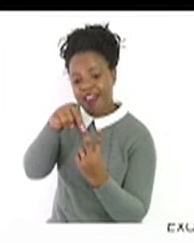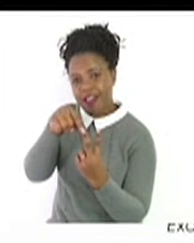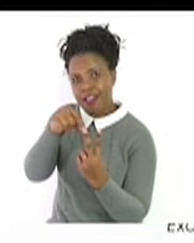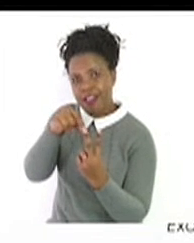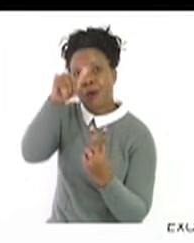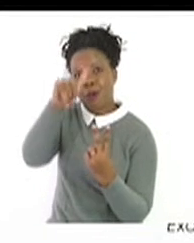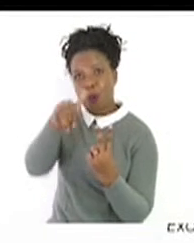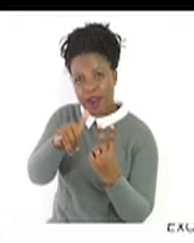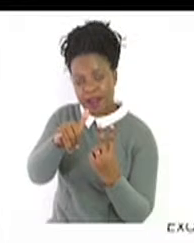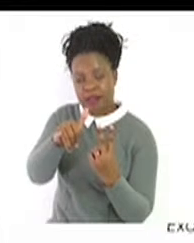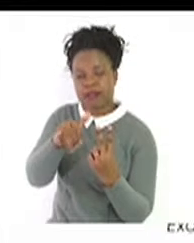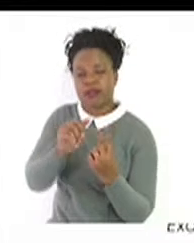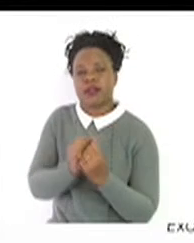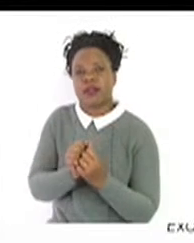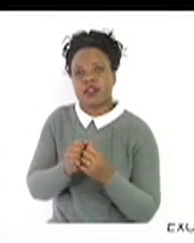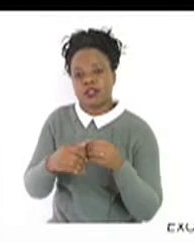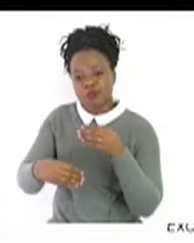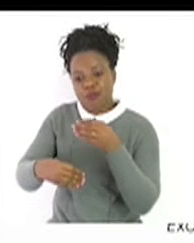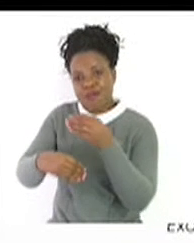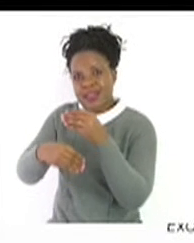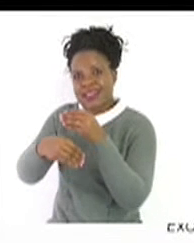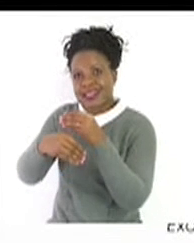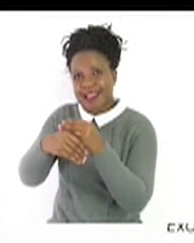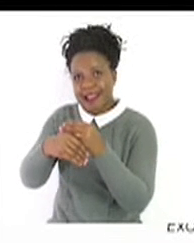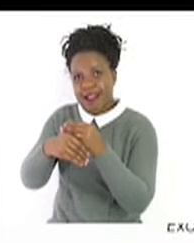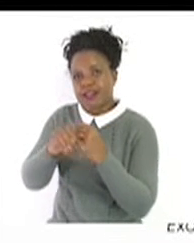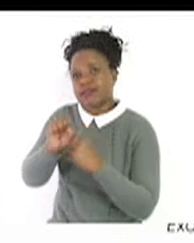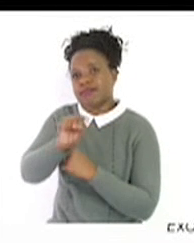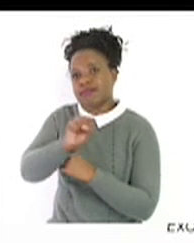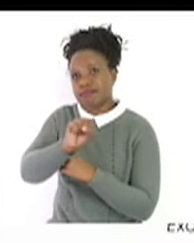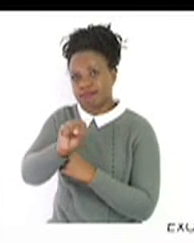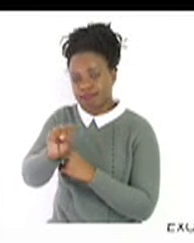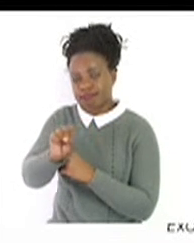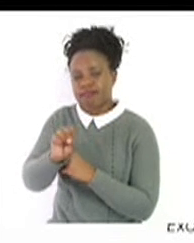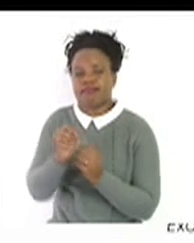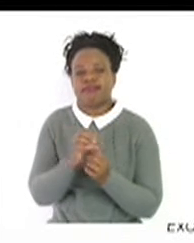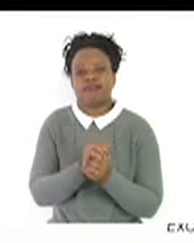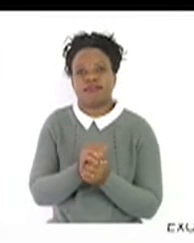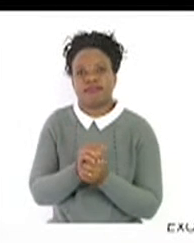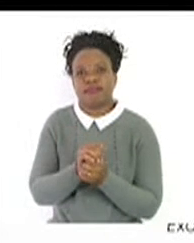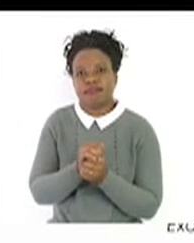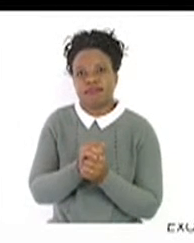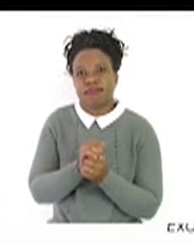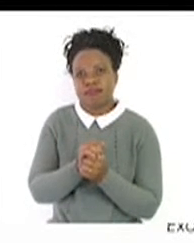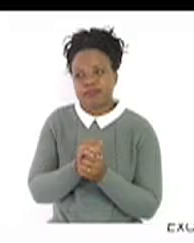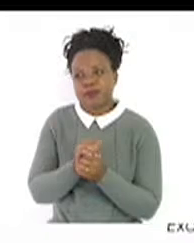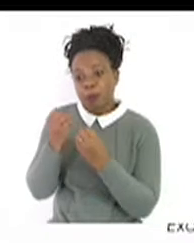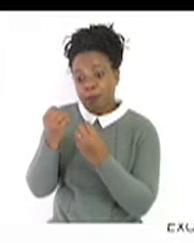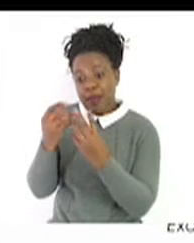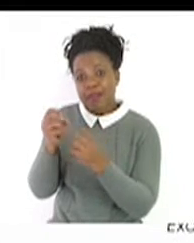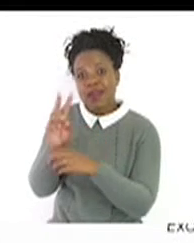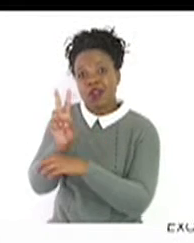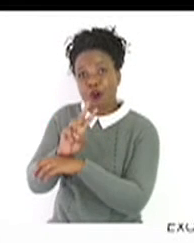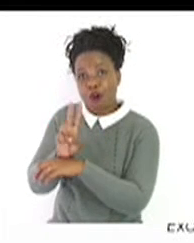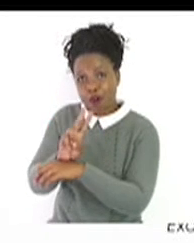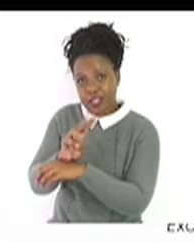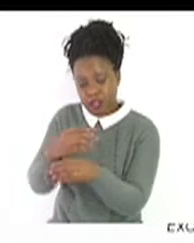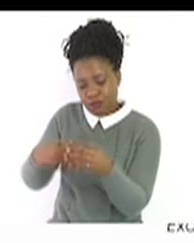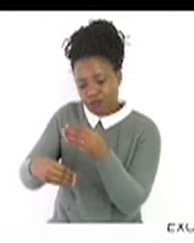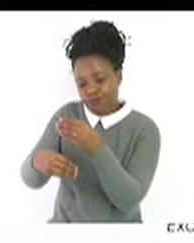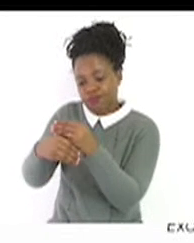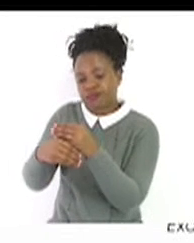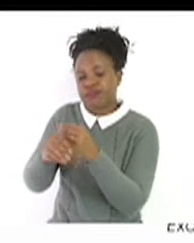A plus a Y. So there, what do? We just add an S.